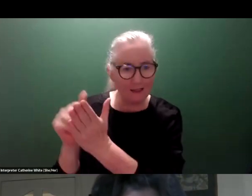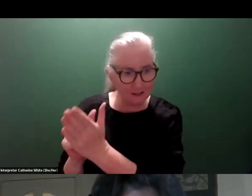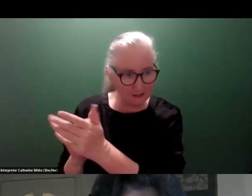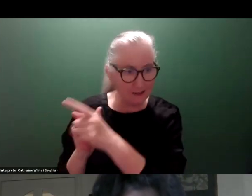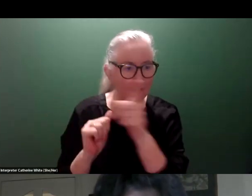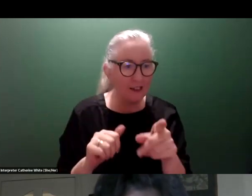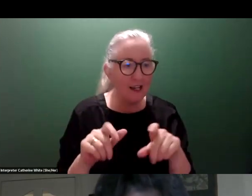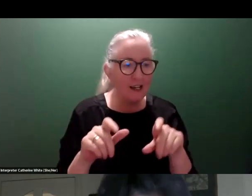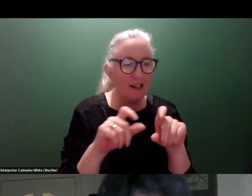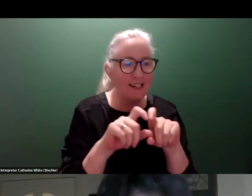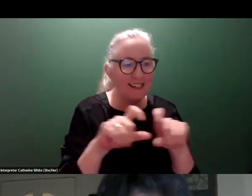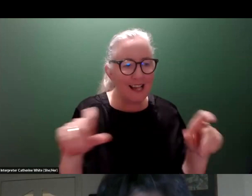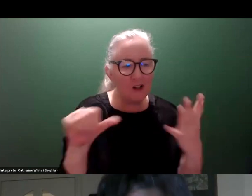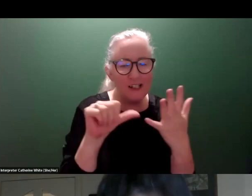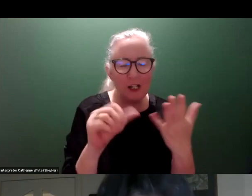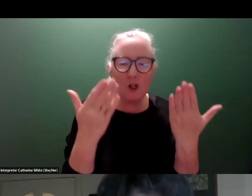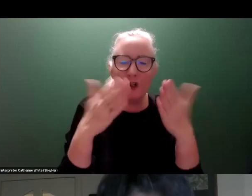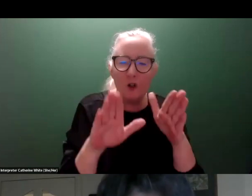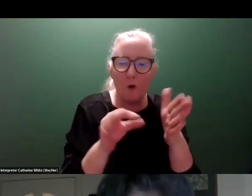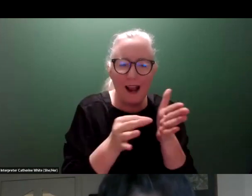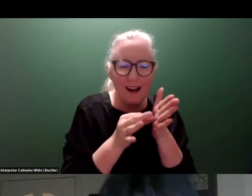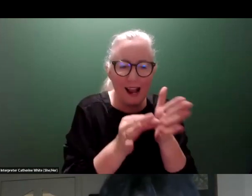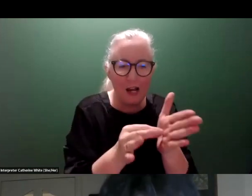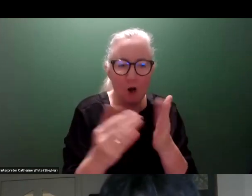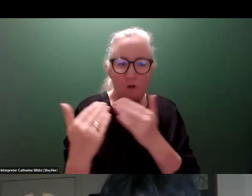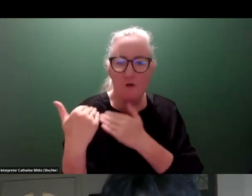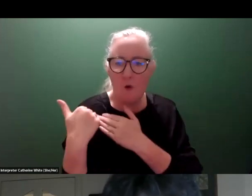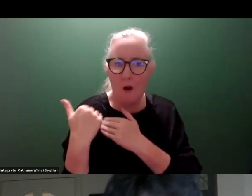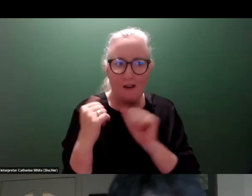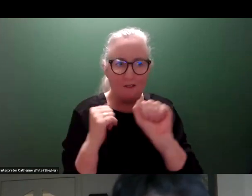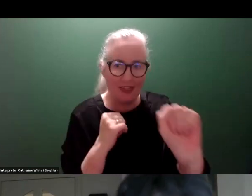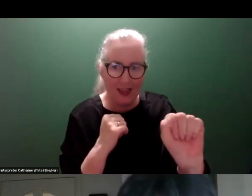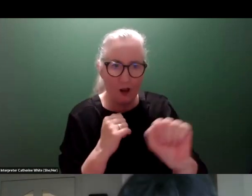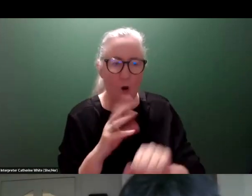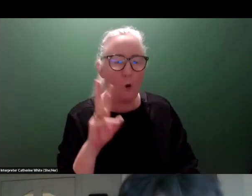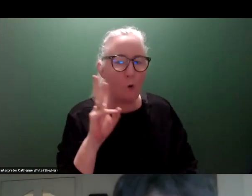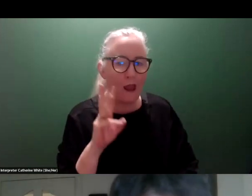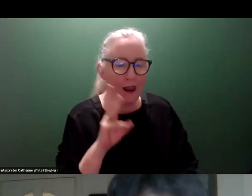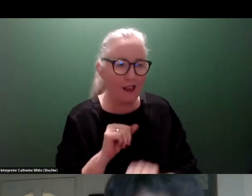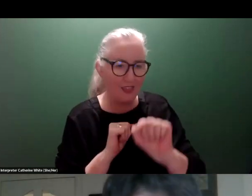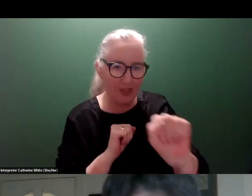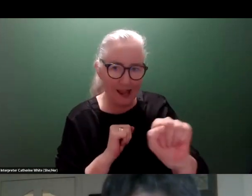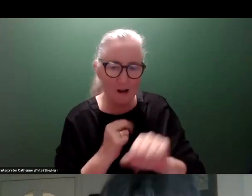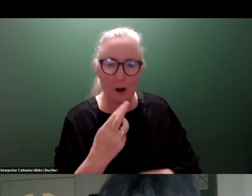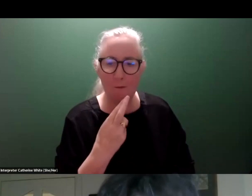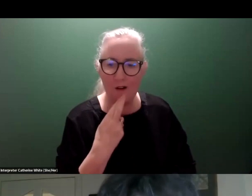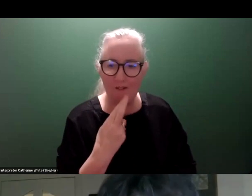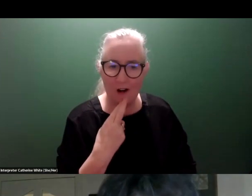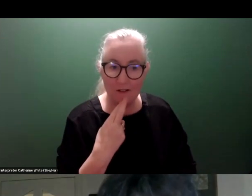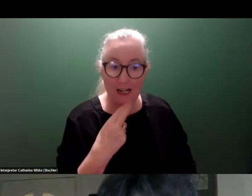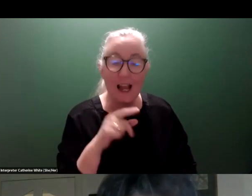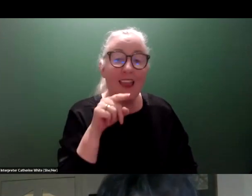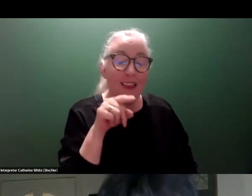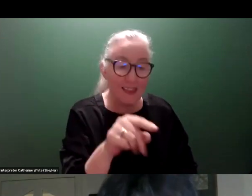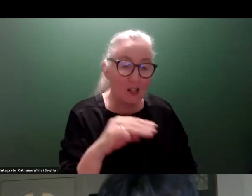Section 6 also provides guidance on the role of will and preferences. And will and preferences are very